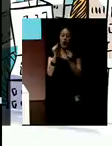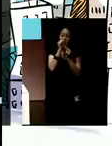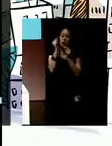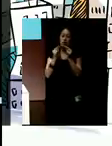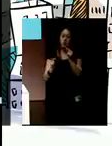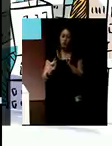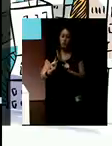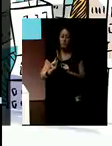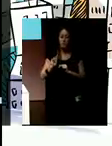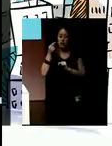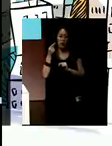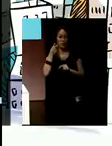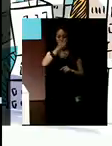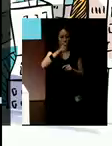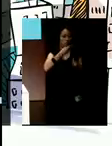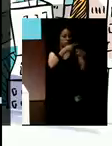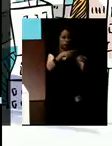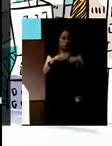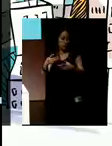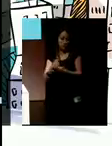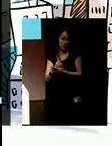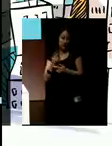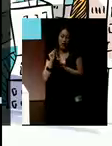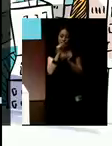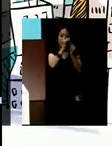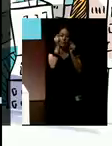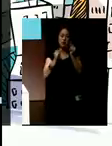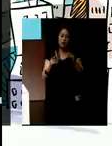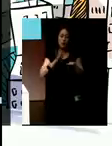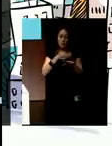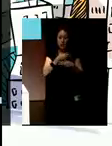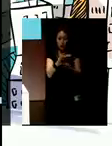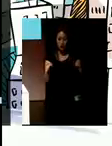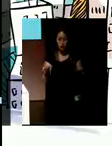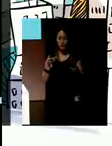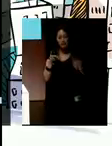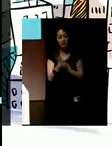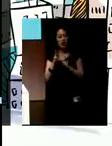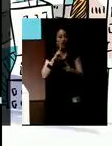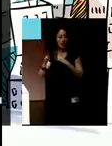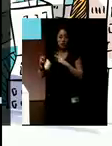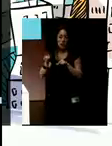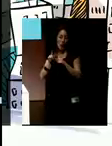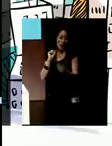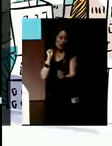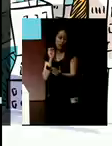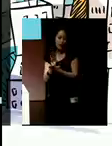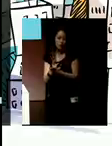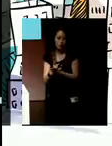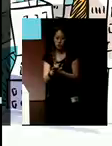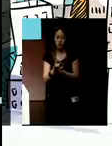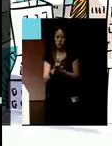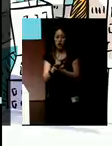design response to major societal challenges, one of the biggest being enabling the largest number of